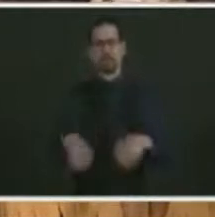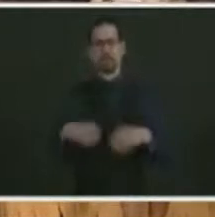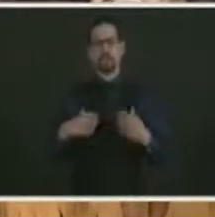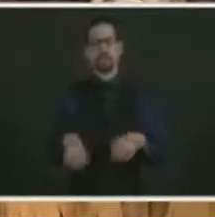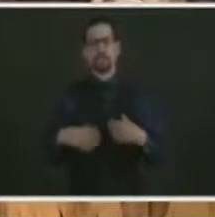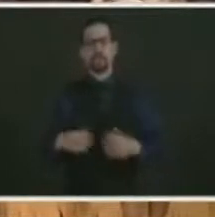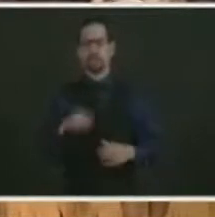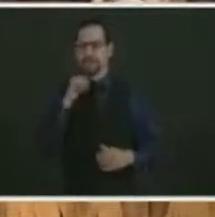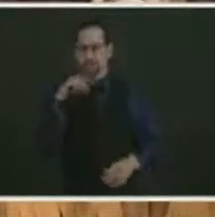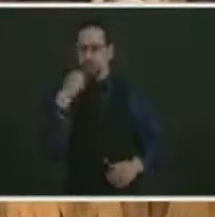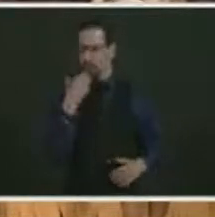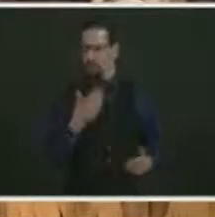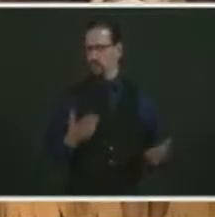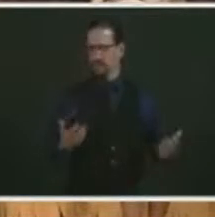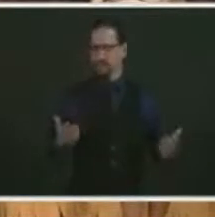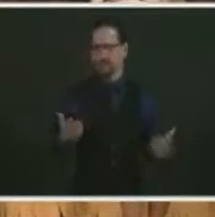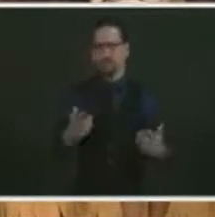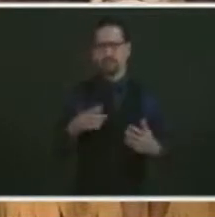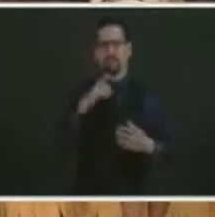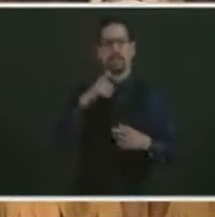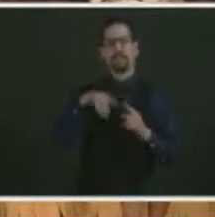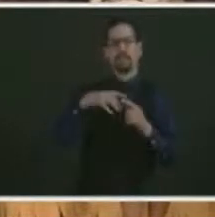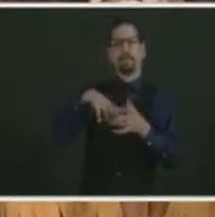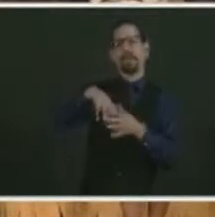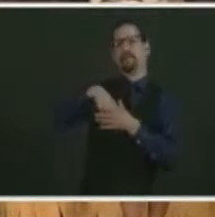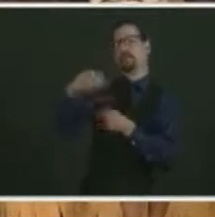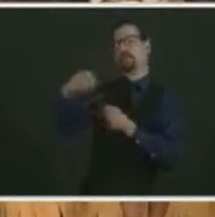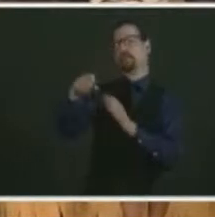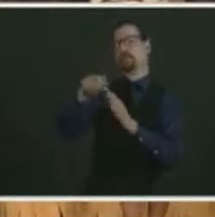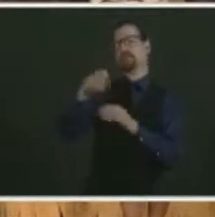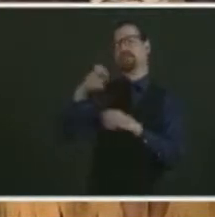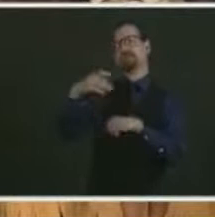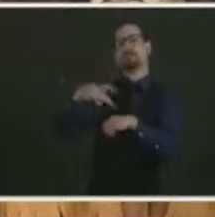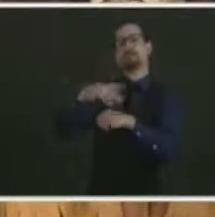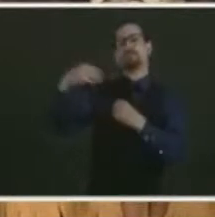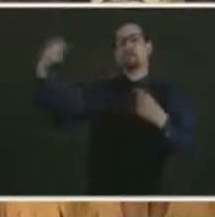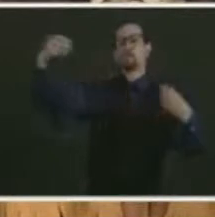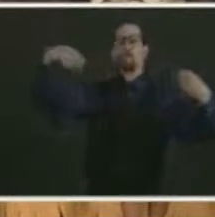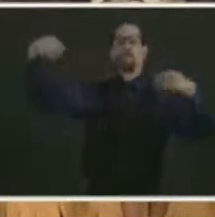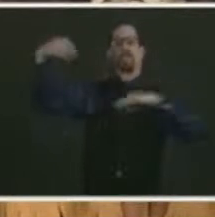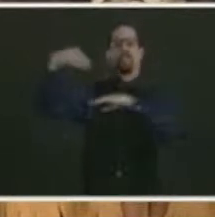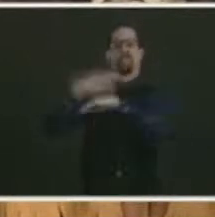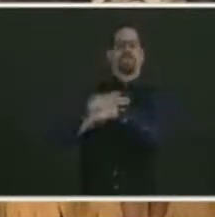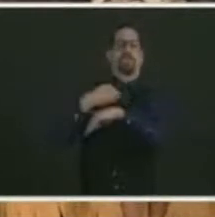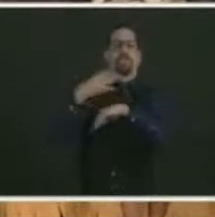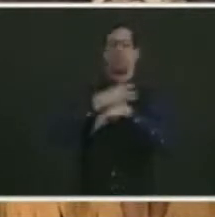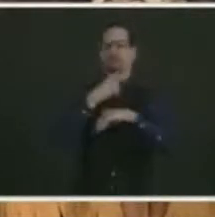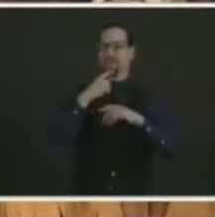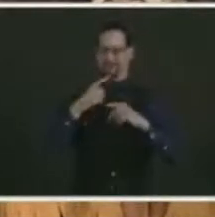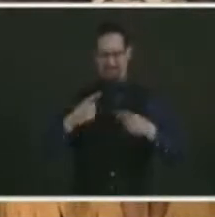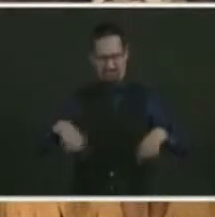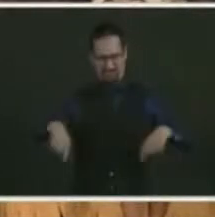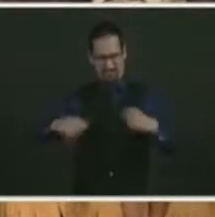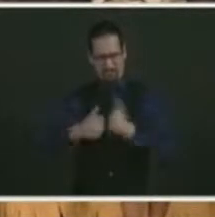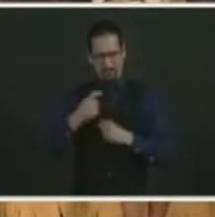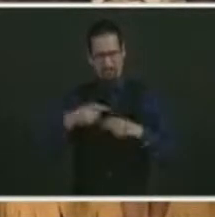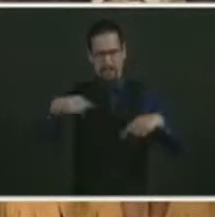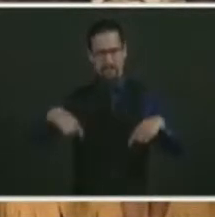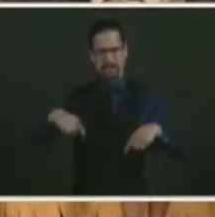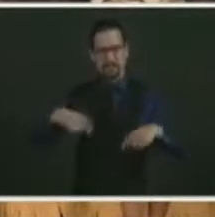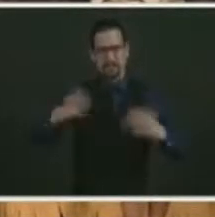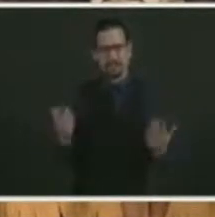like a profile of outside agitation. That looks to me like a bunch of, frankly, stupid